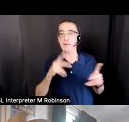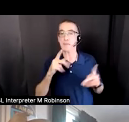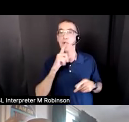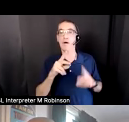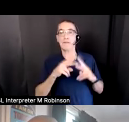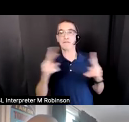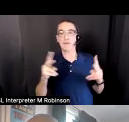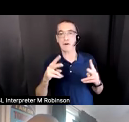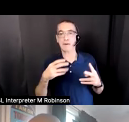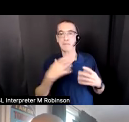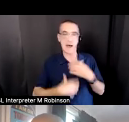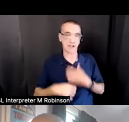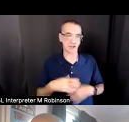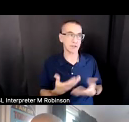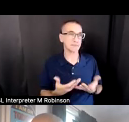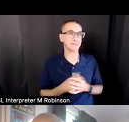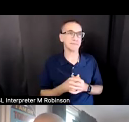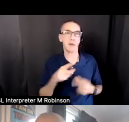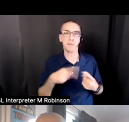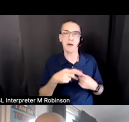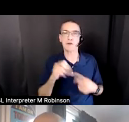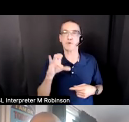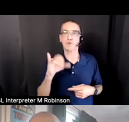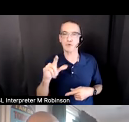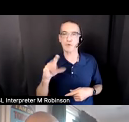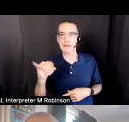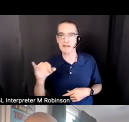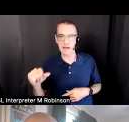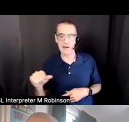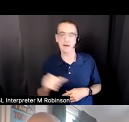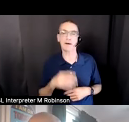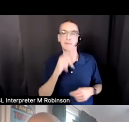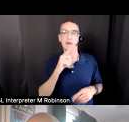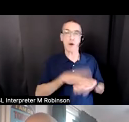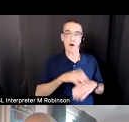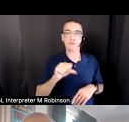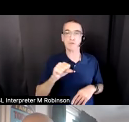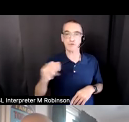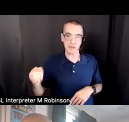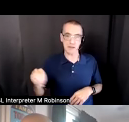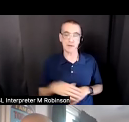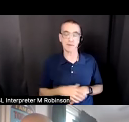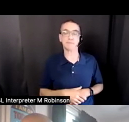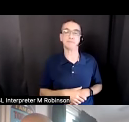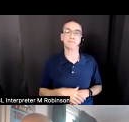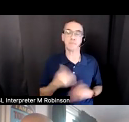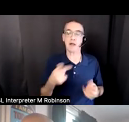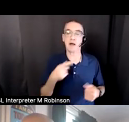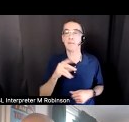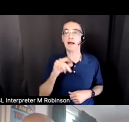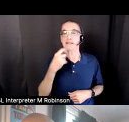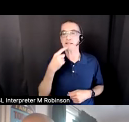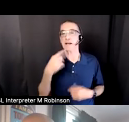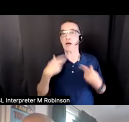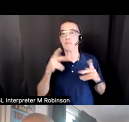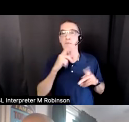very passionate about social media, and being on social media. Melody said young people are